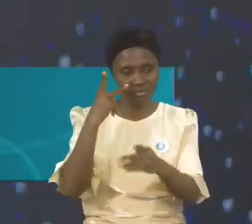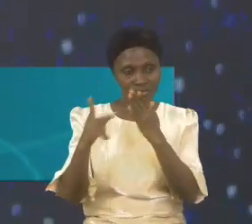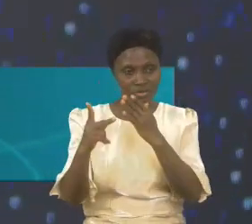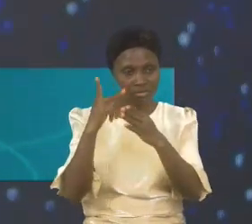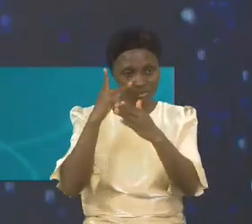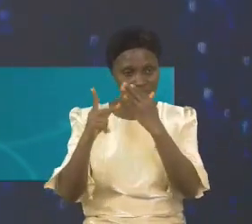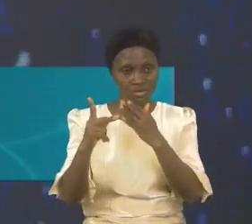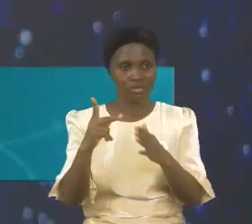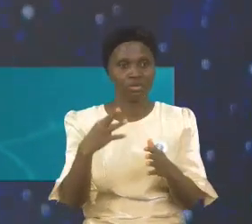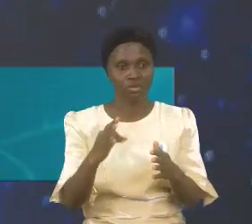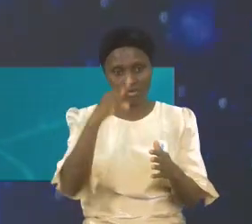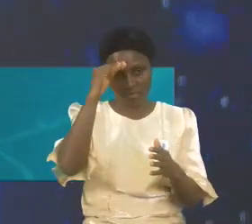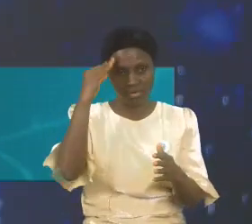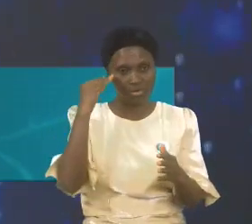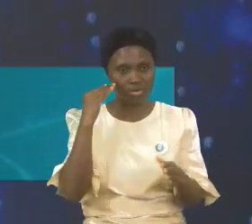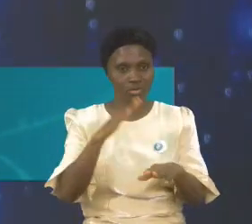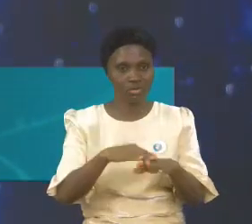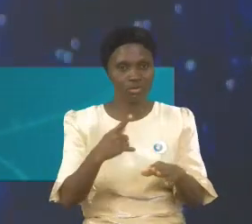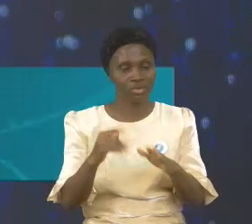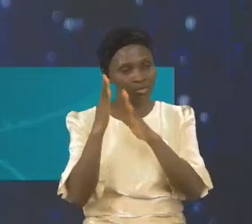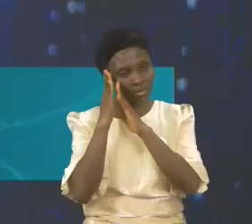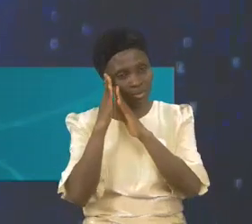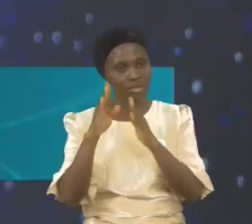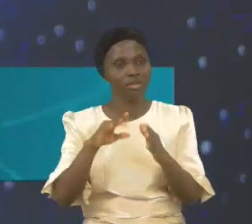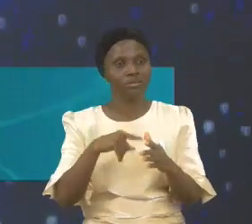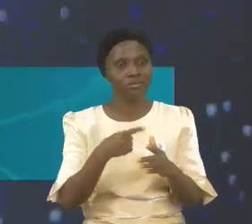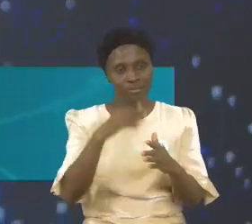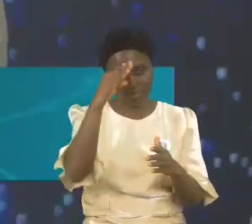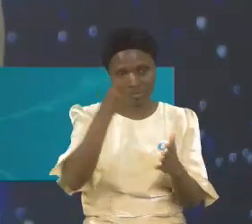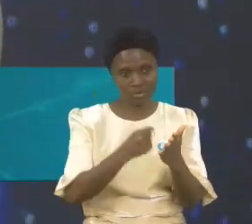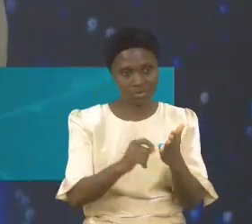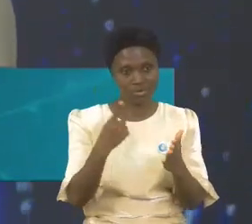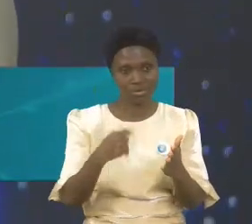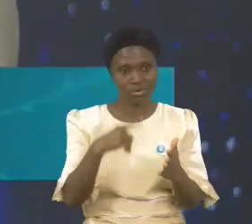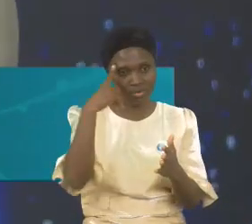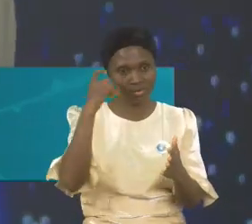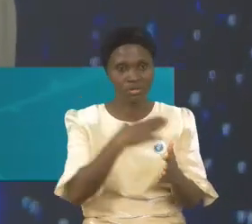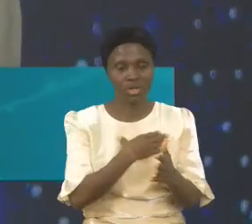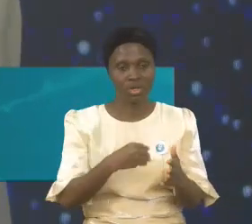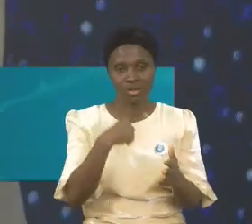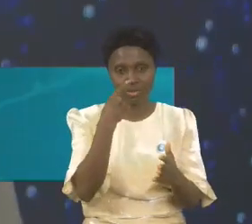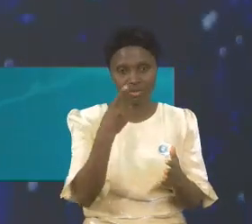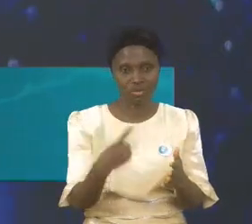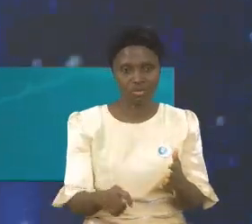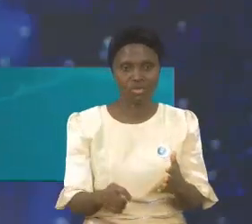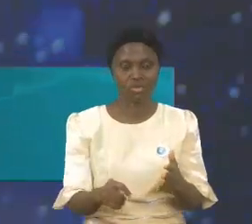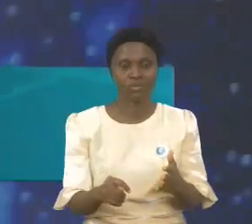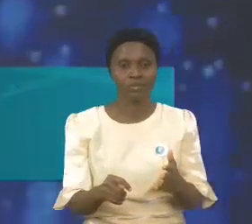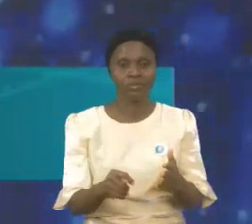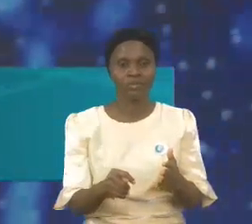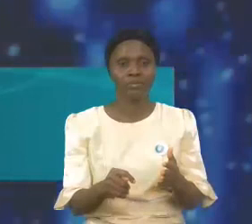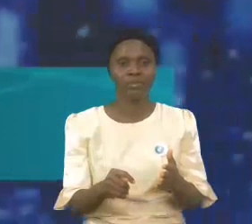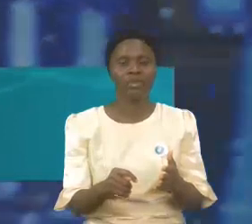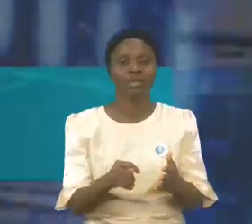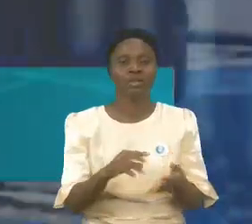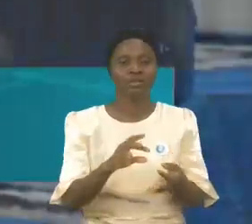Then he wrote the dream and told the sum of the matters.